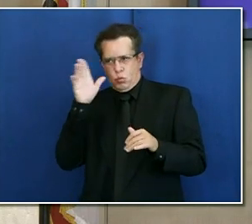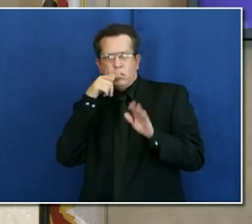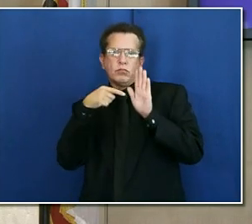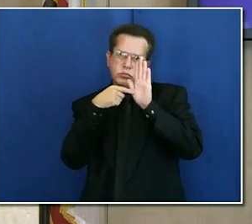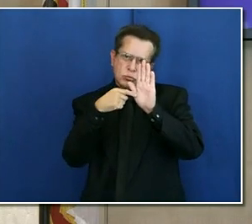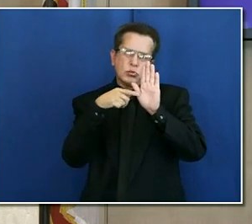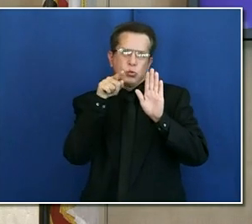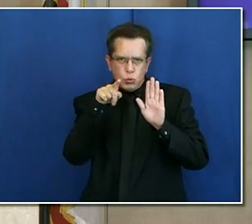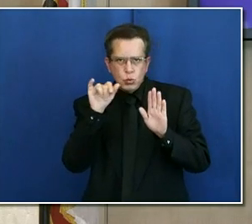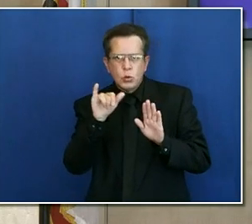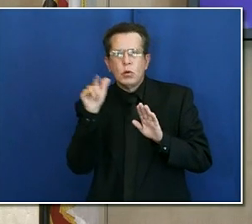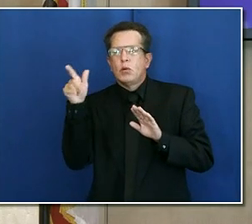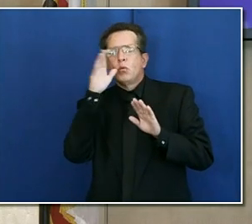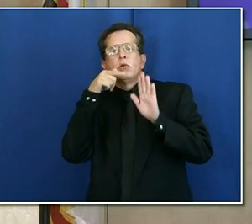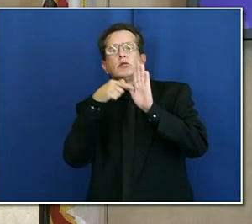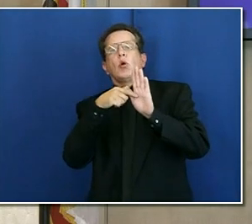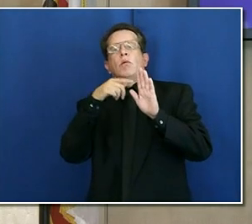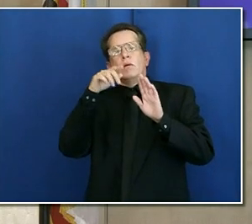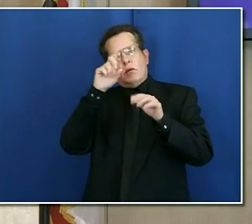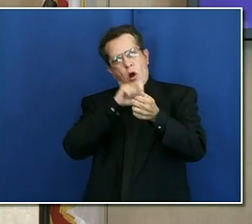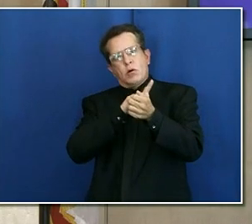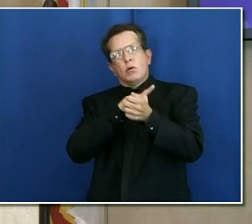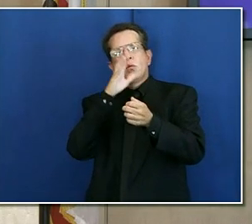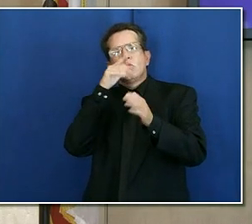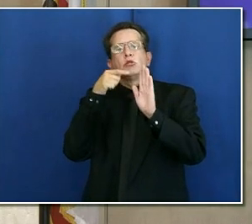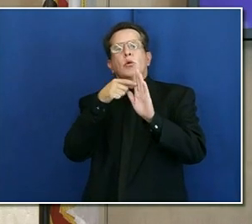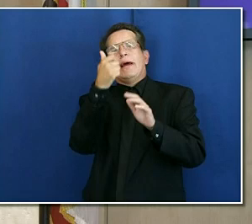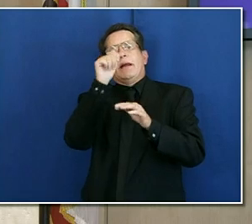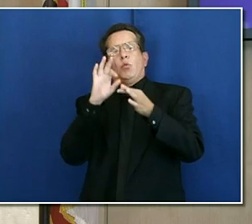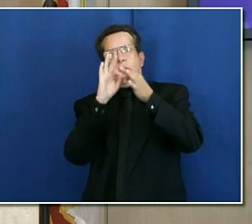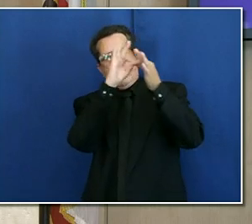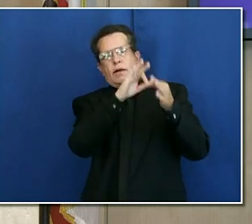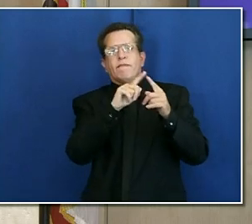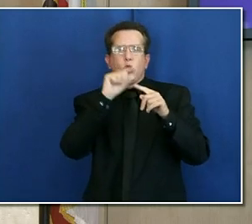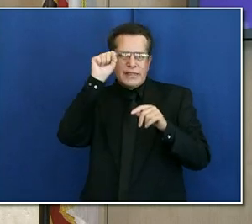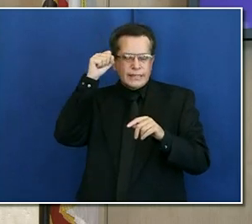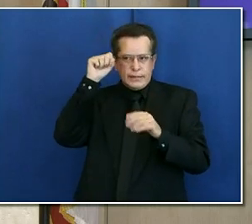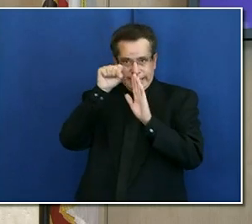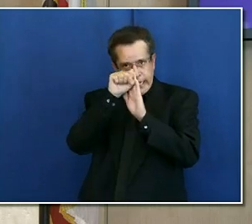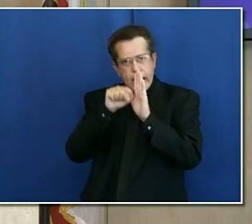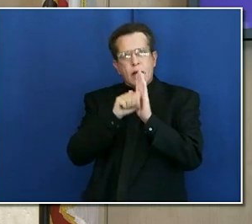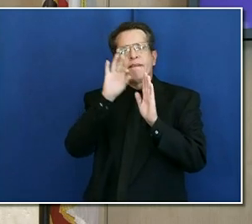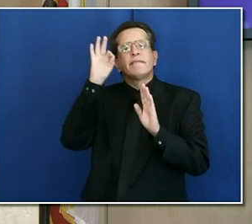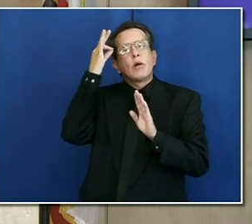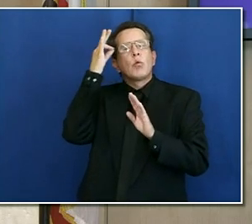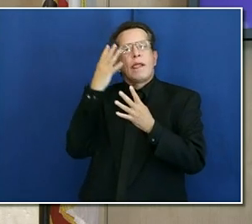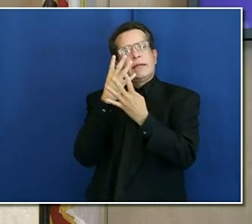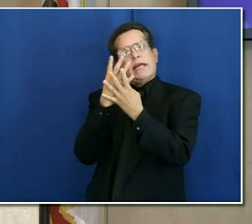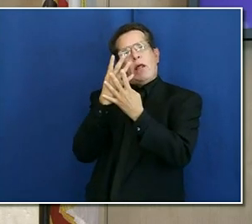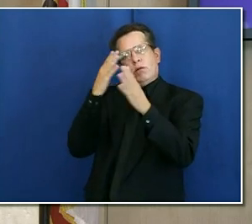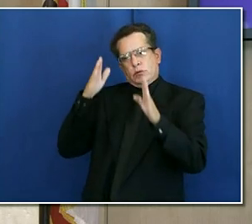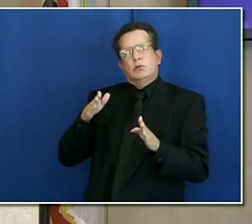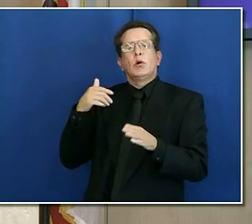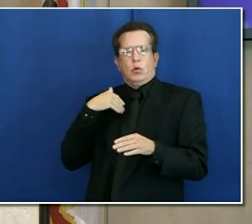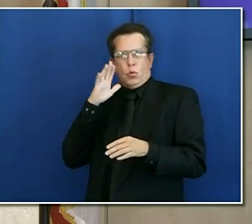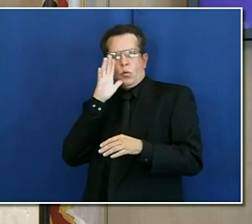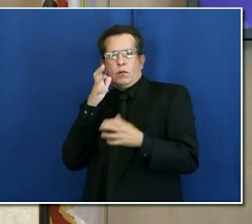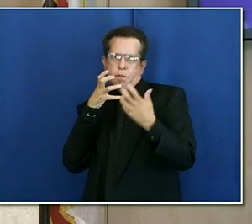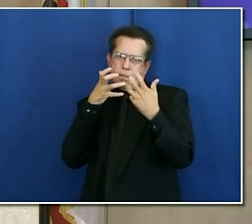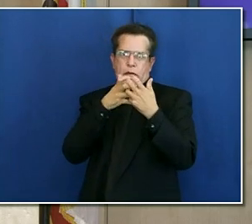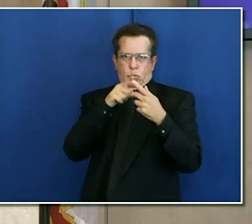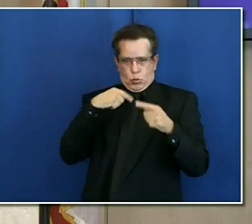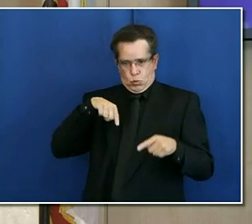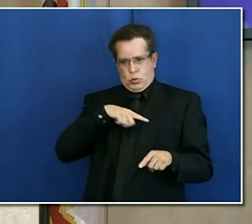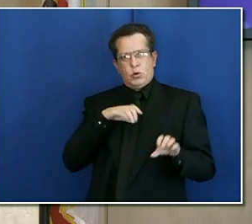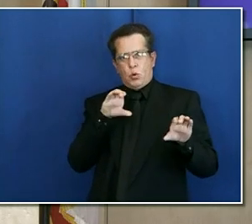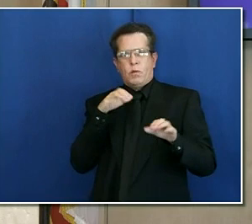we are adjusting and providing information related to state and federal inmates who test positive for COVID. We want to align what we're doing with